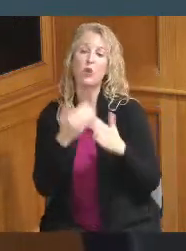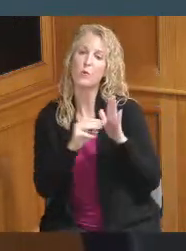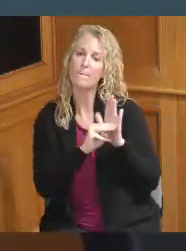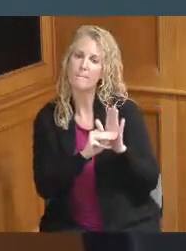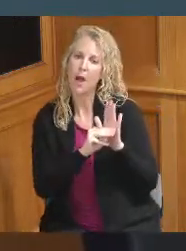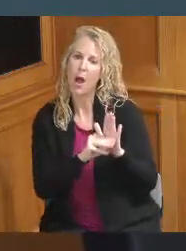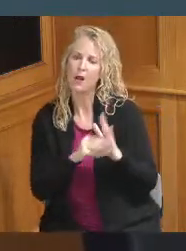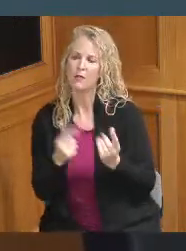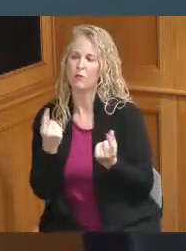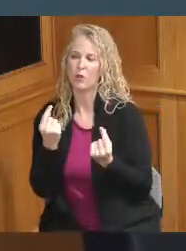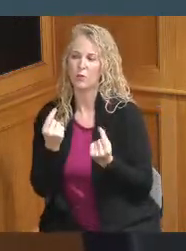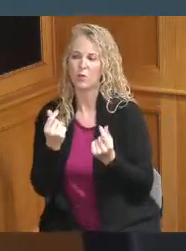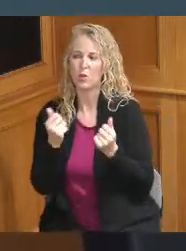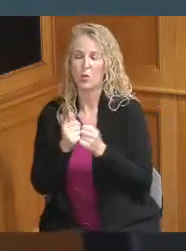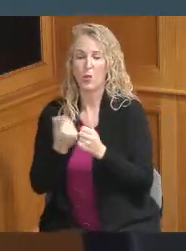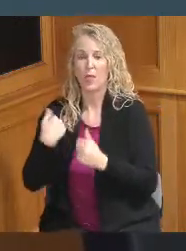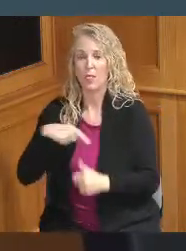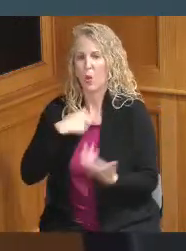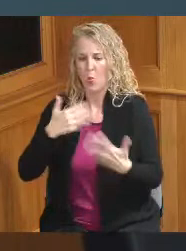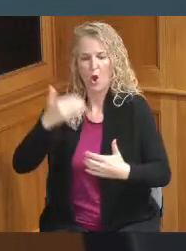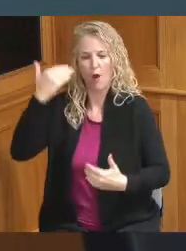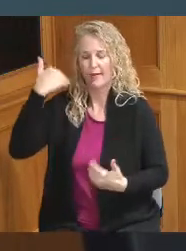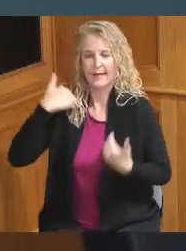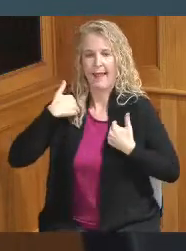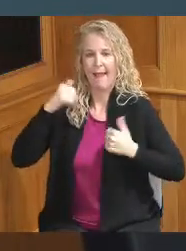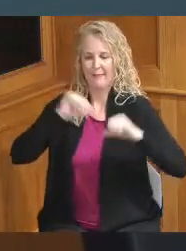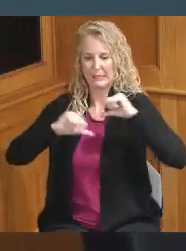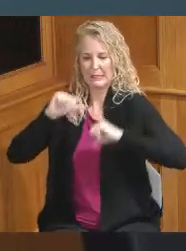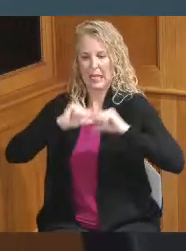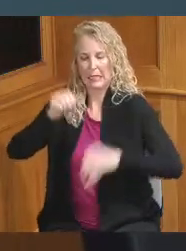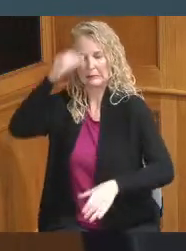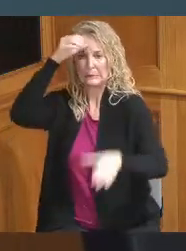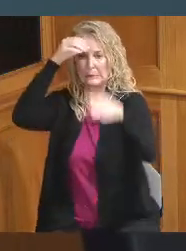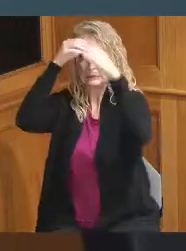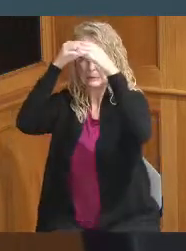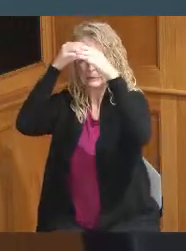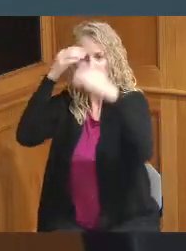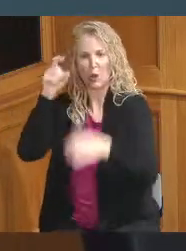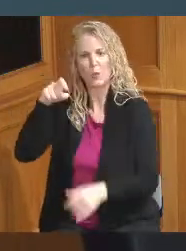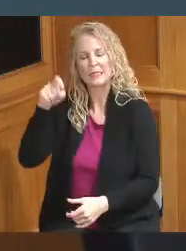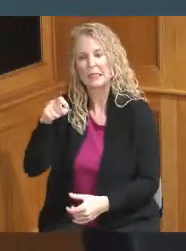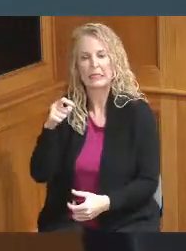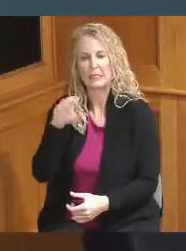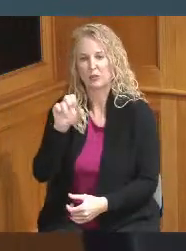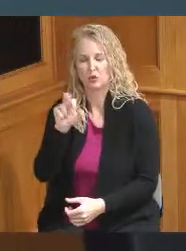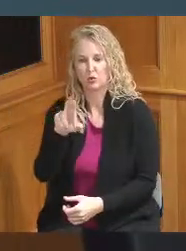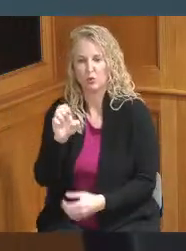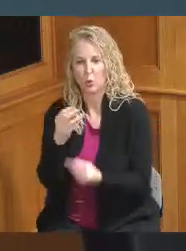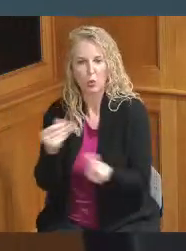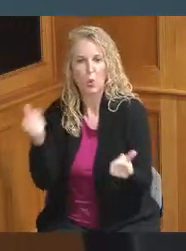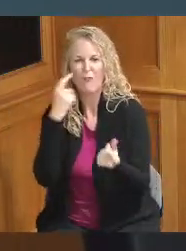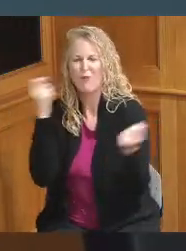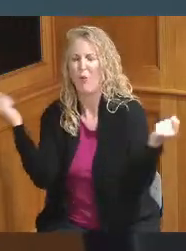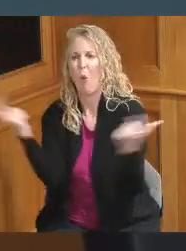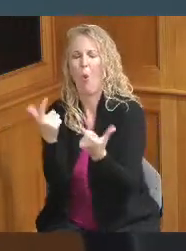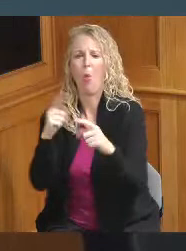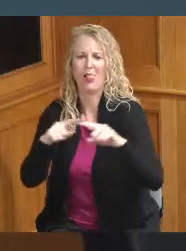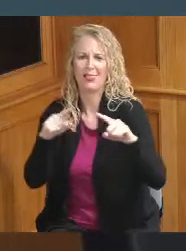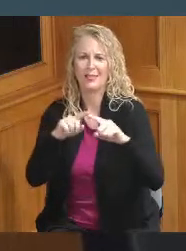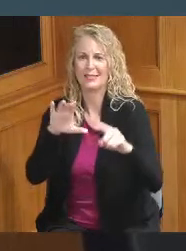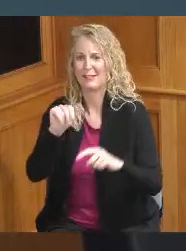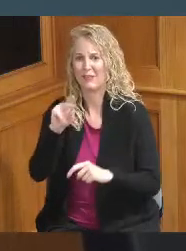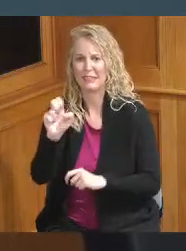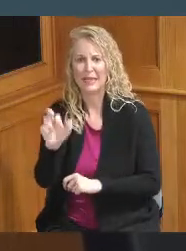how we have the geniuses to be able to get some type of cure for all these different types of